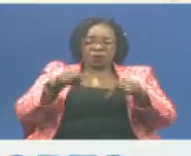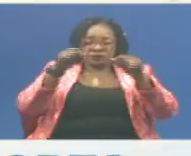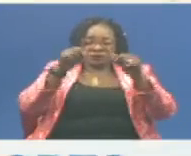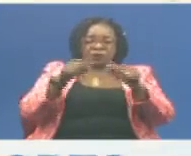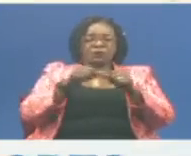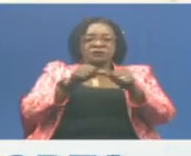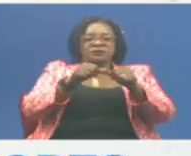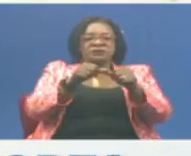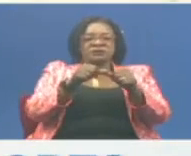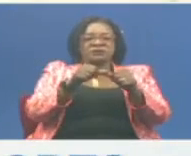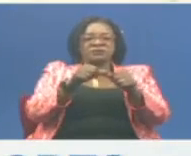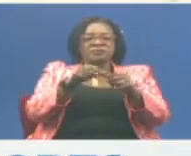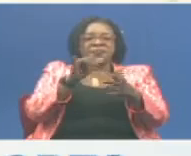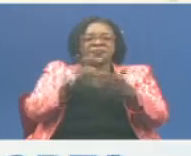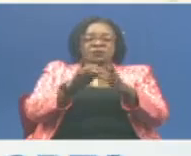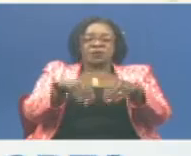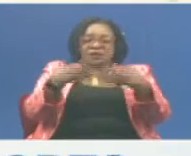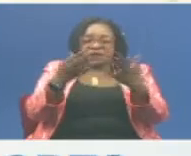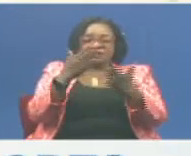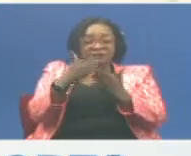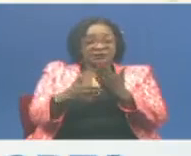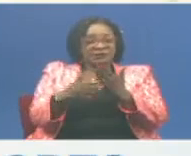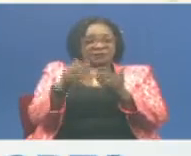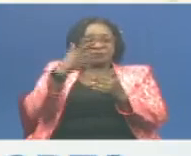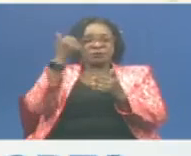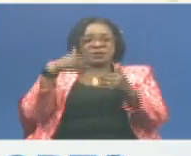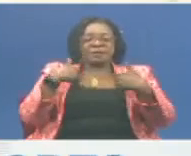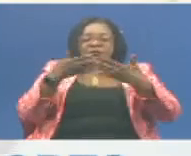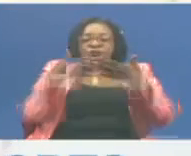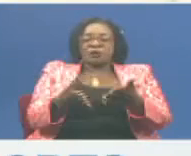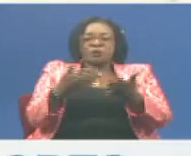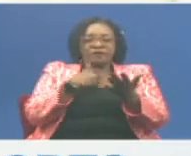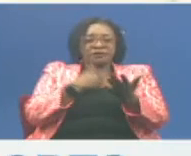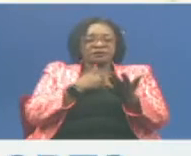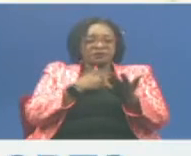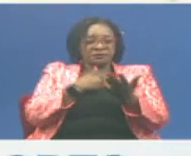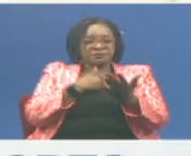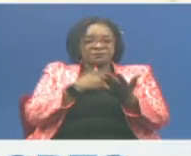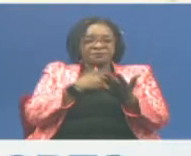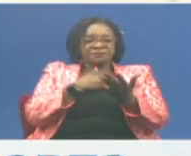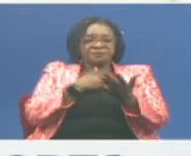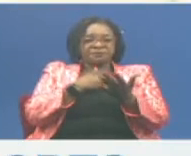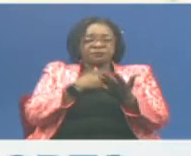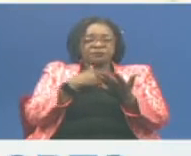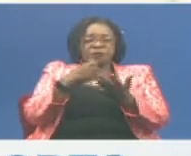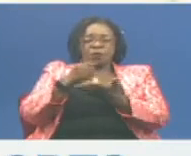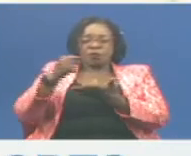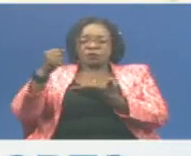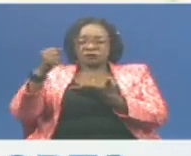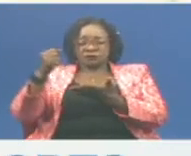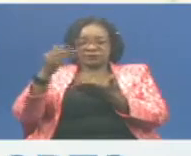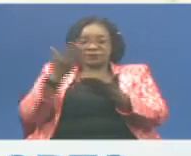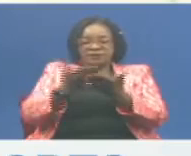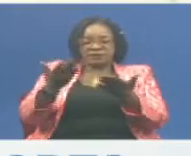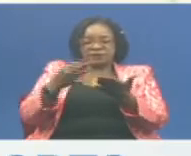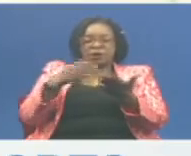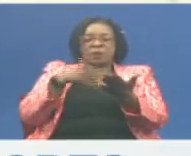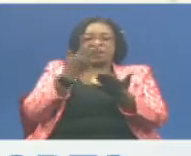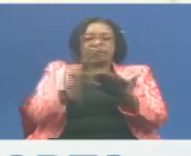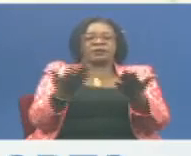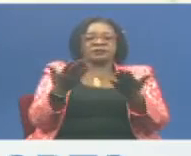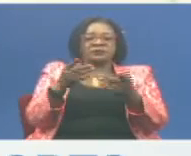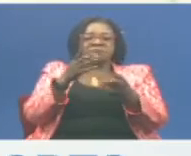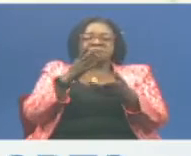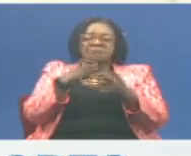It will give an edge because up to now we've had holding facilities for our produce. But sometimes the product